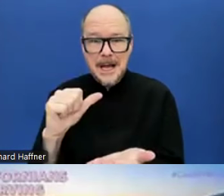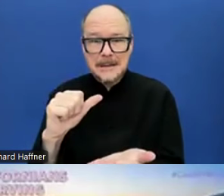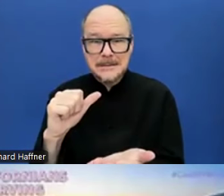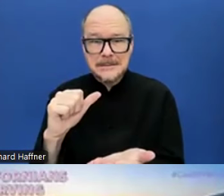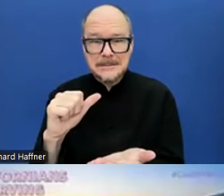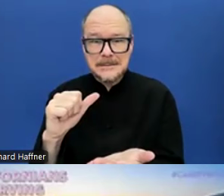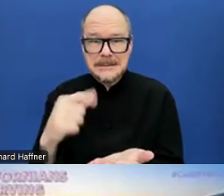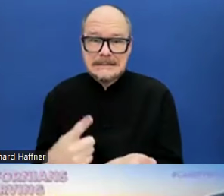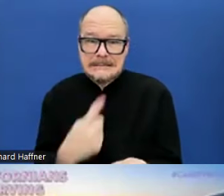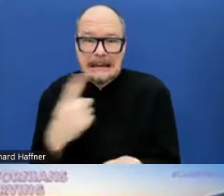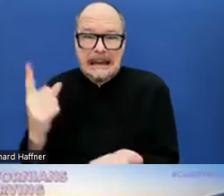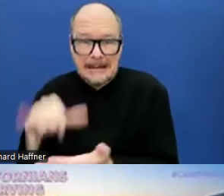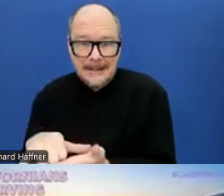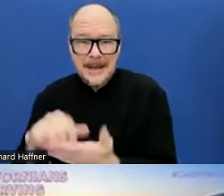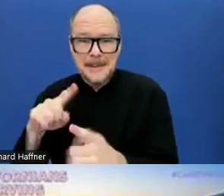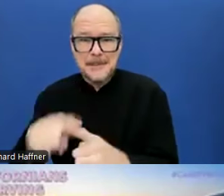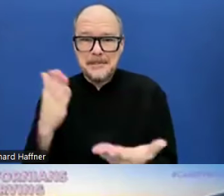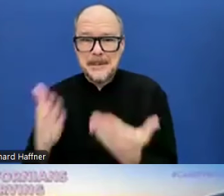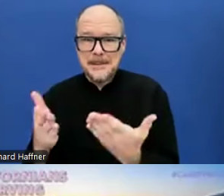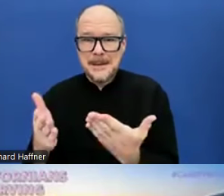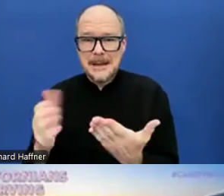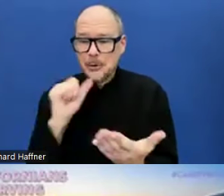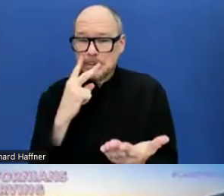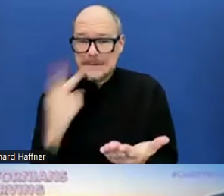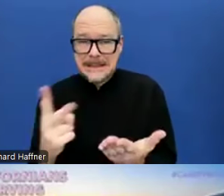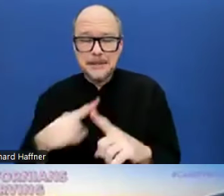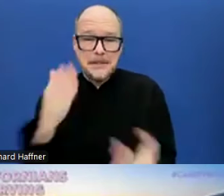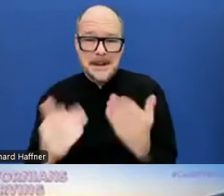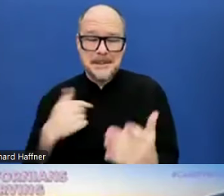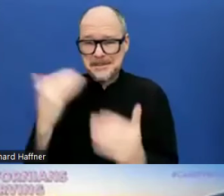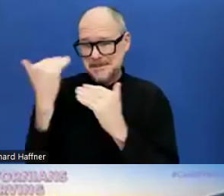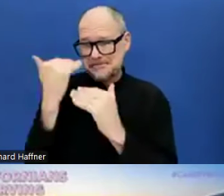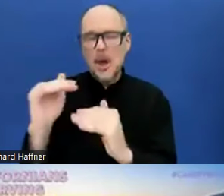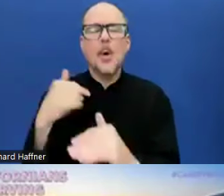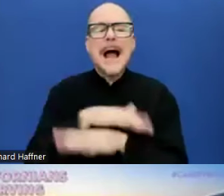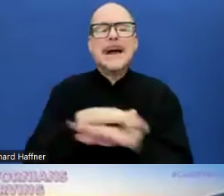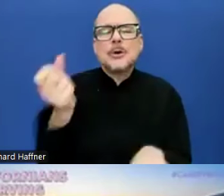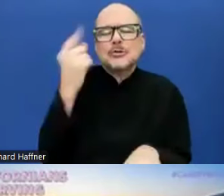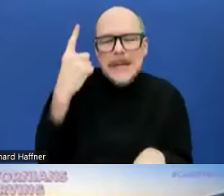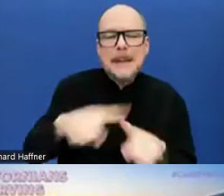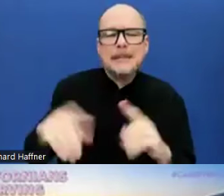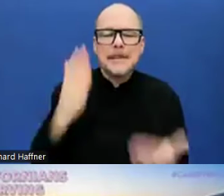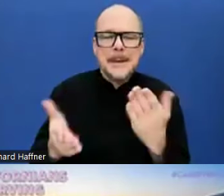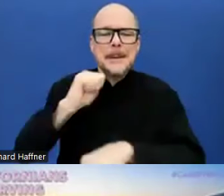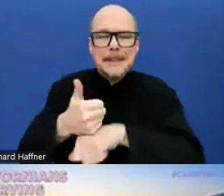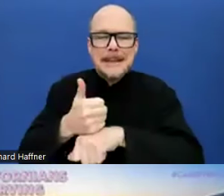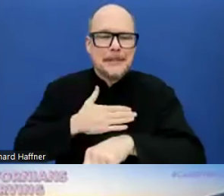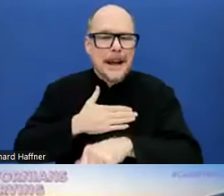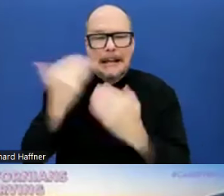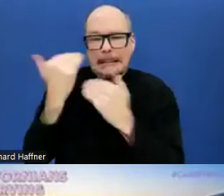that could be based on my limited knowledge of Bagley-Keene.